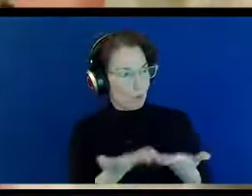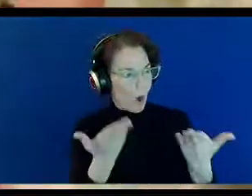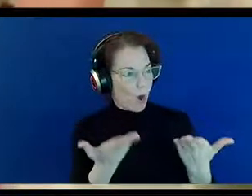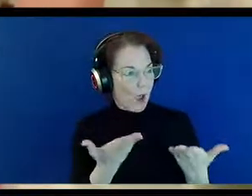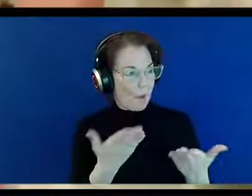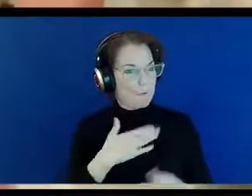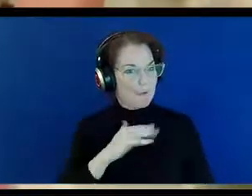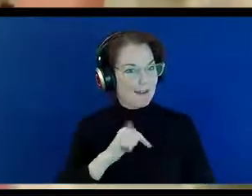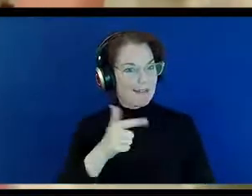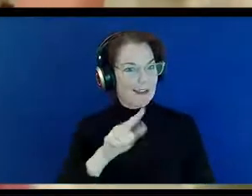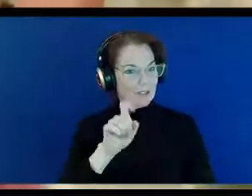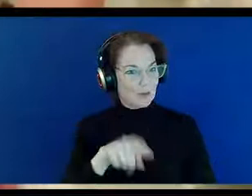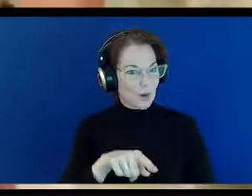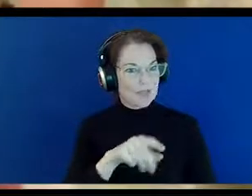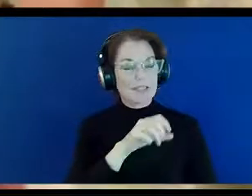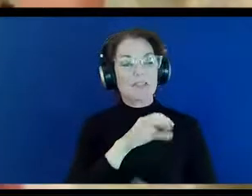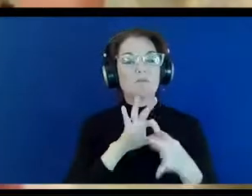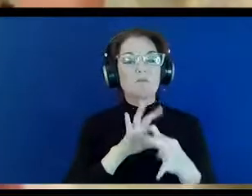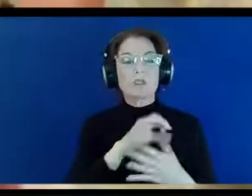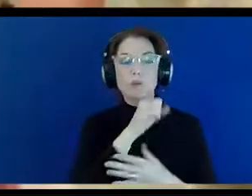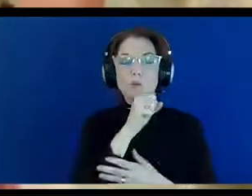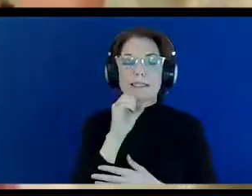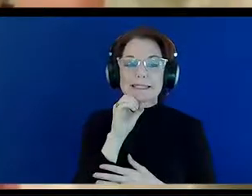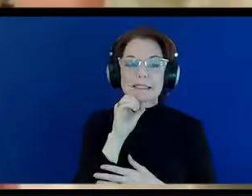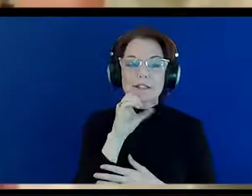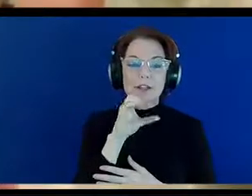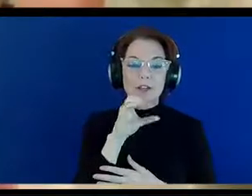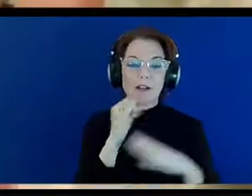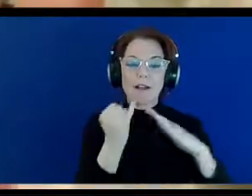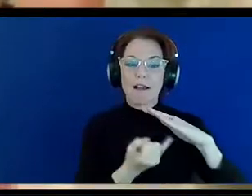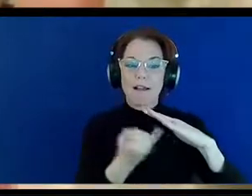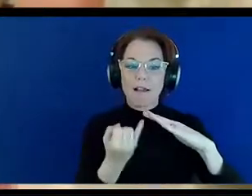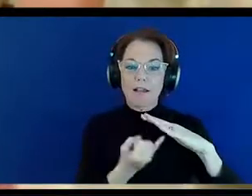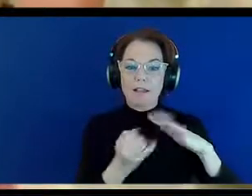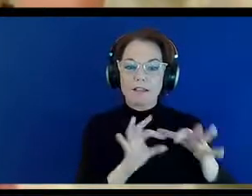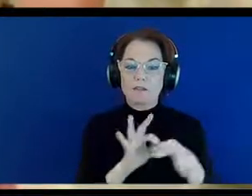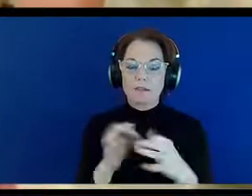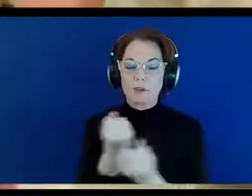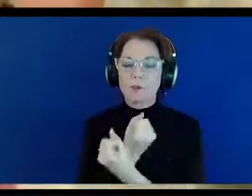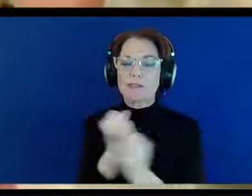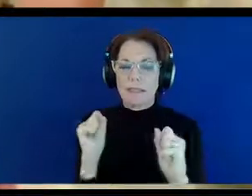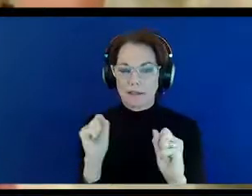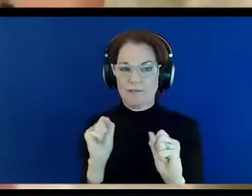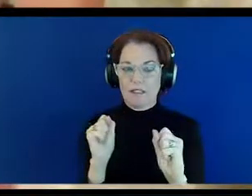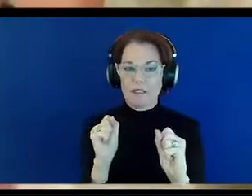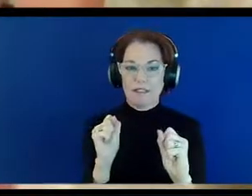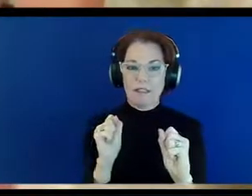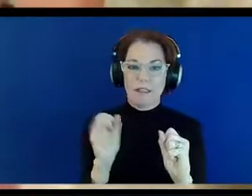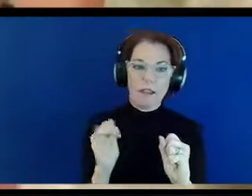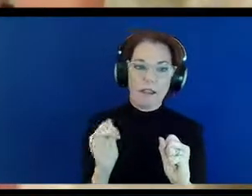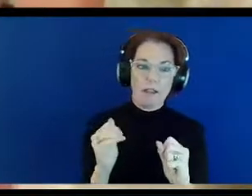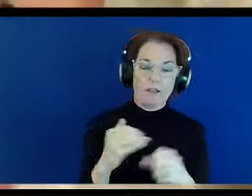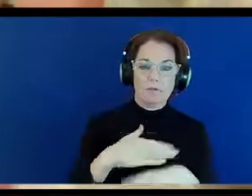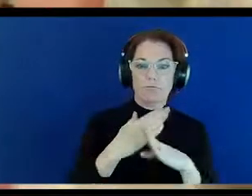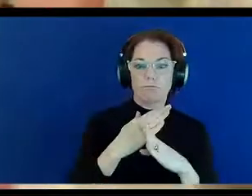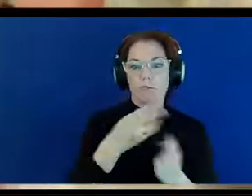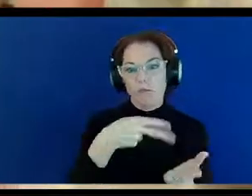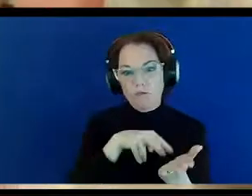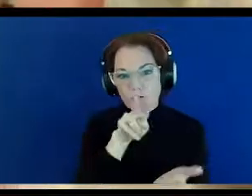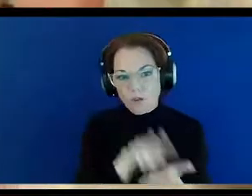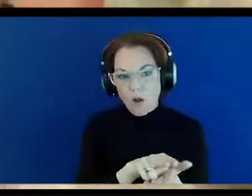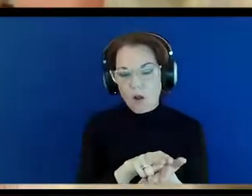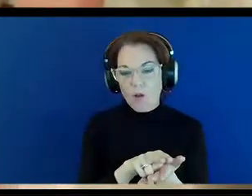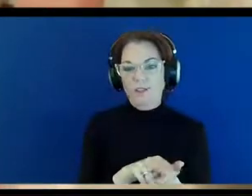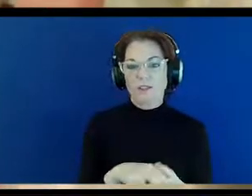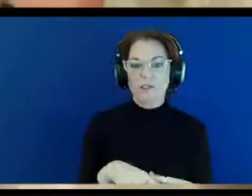was senior isolation and some of the safety issues around senior isolation, like preventing falls. So you set me